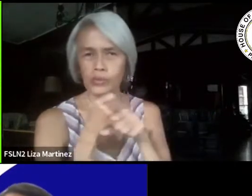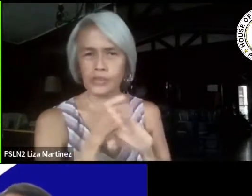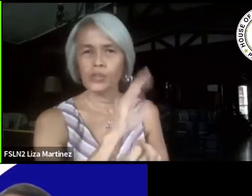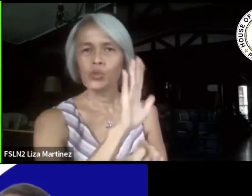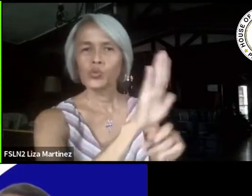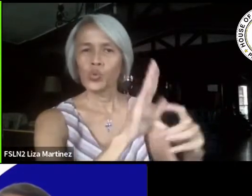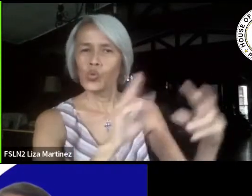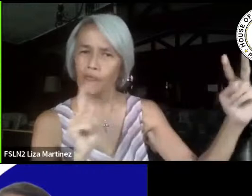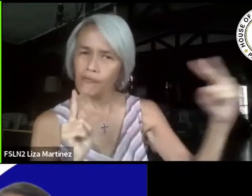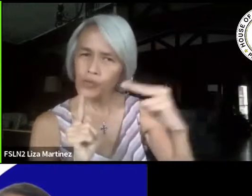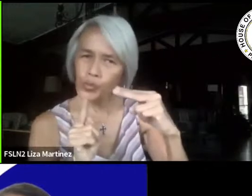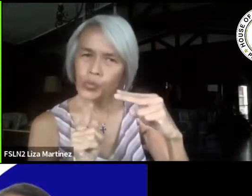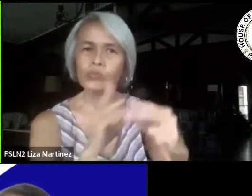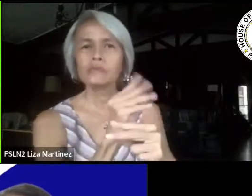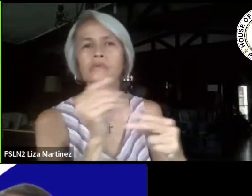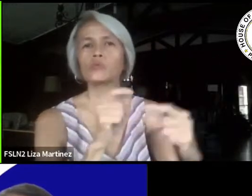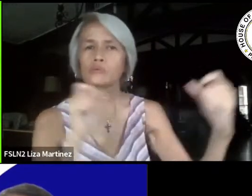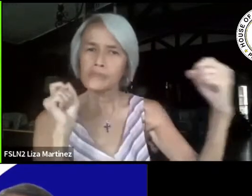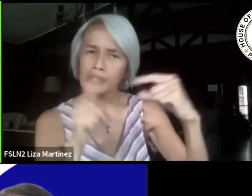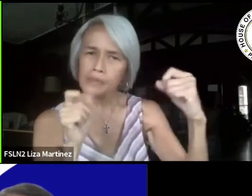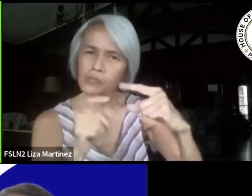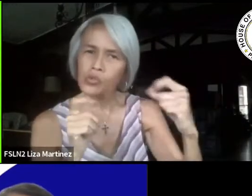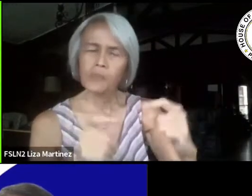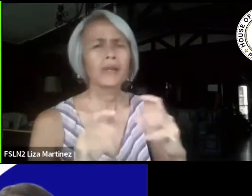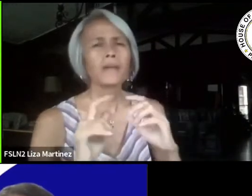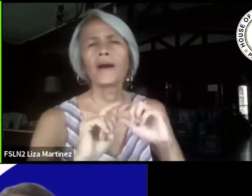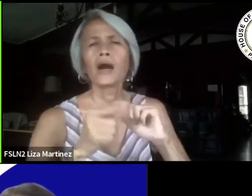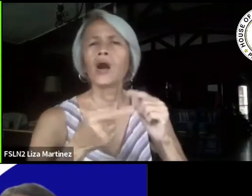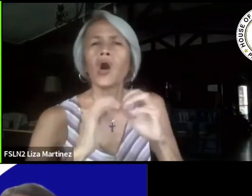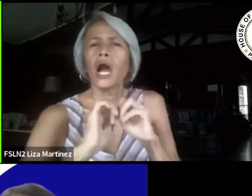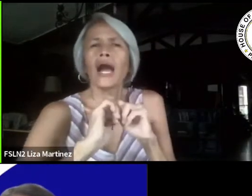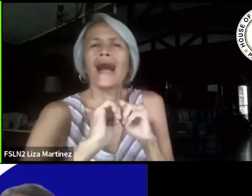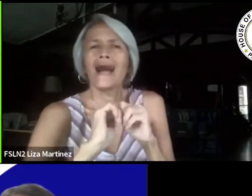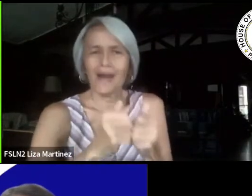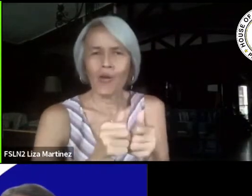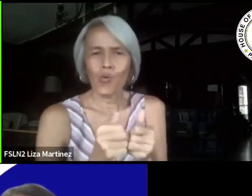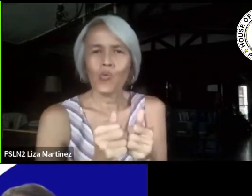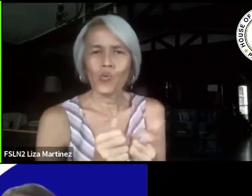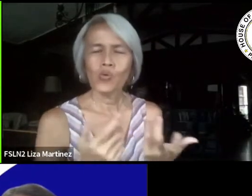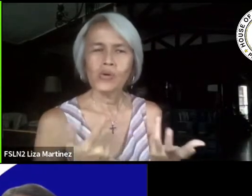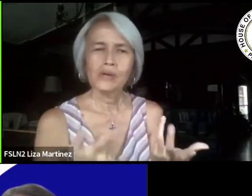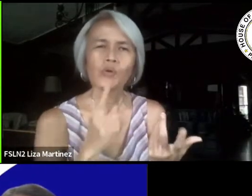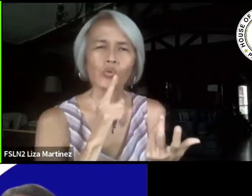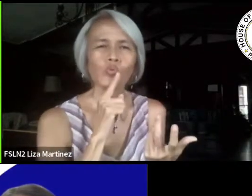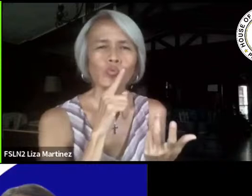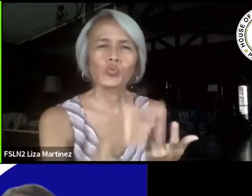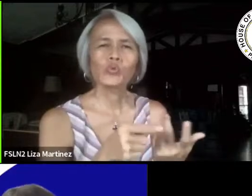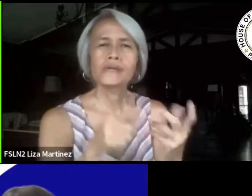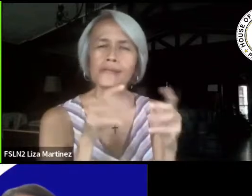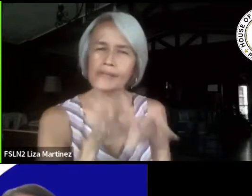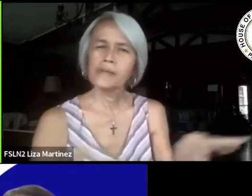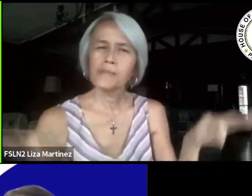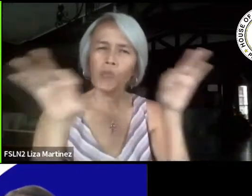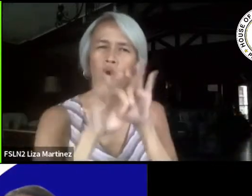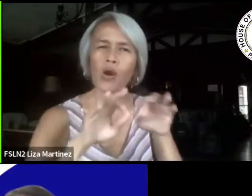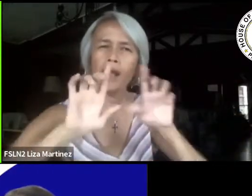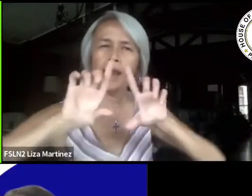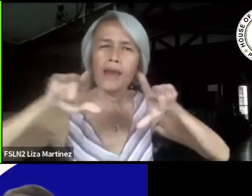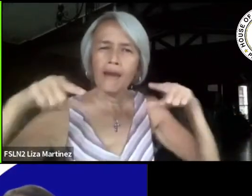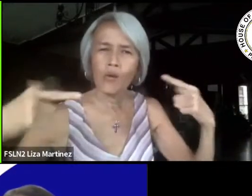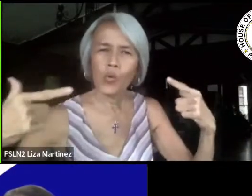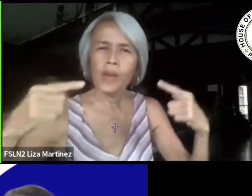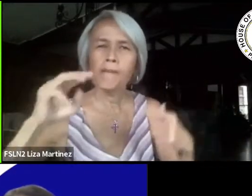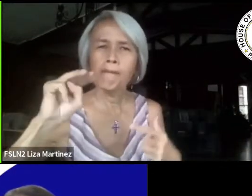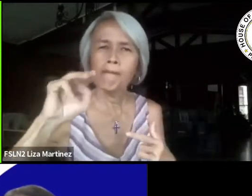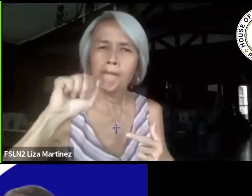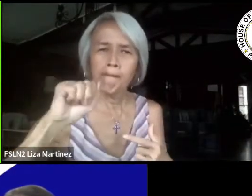finalize whatever we can do in the future about this. Ano? Pero importante talaga yung language mapping. Does